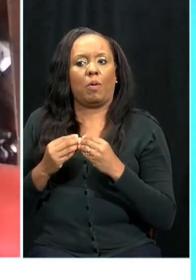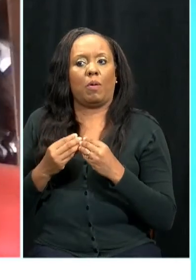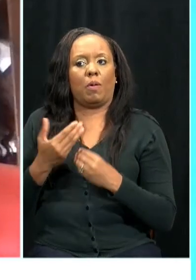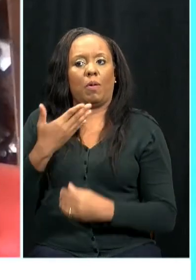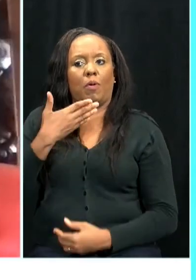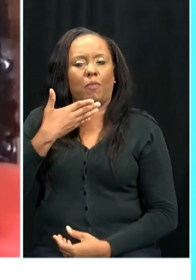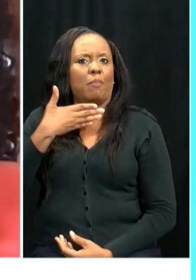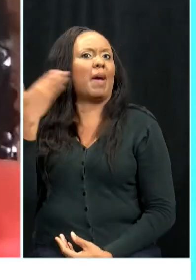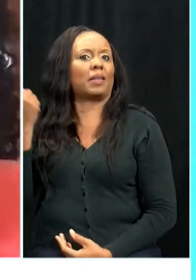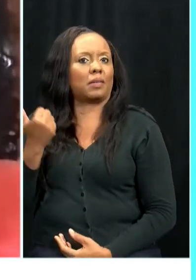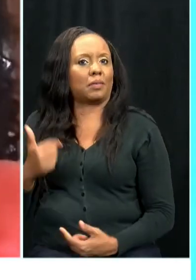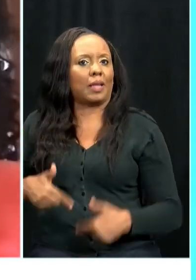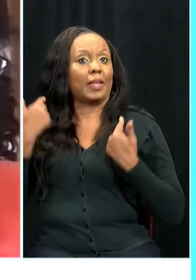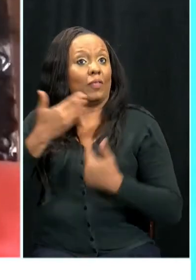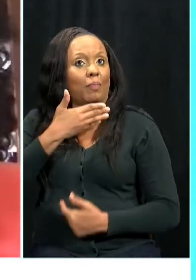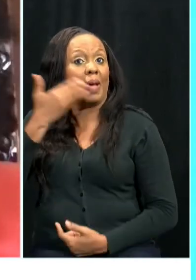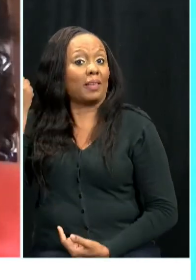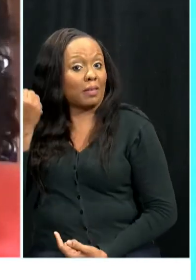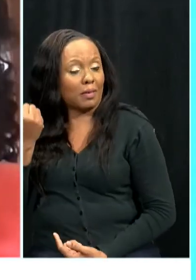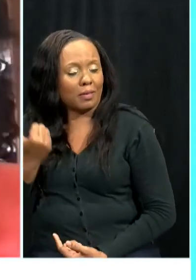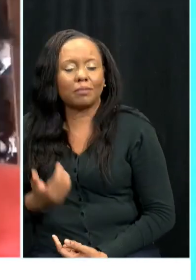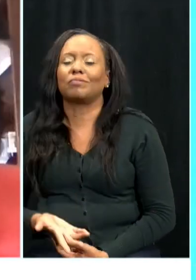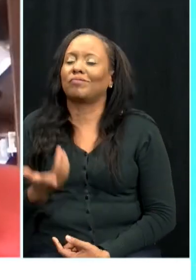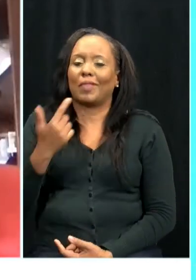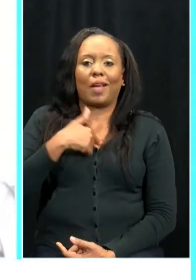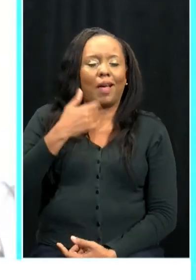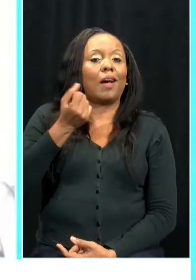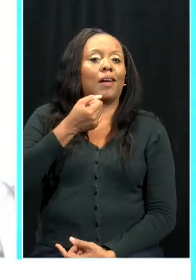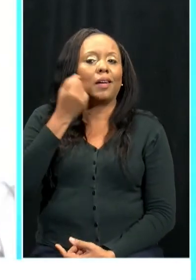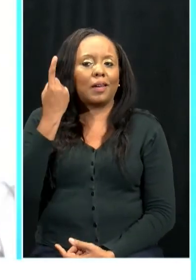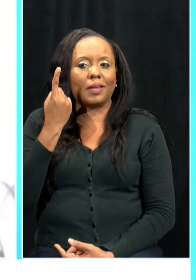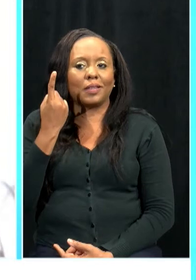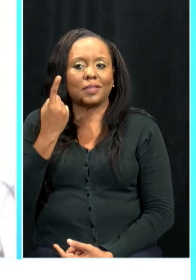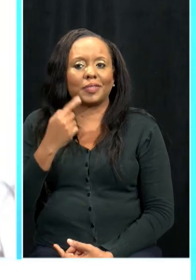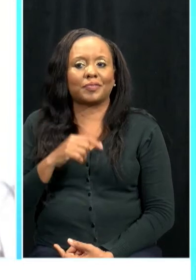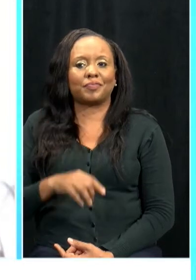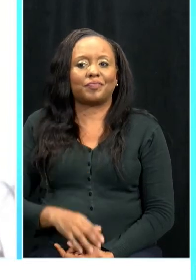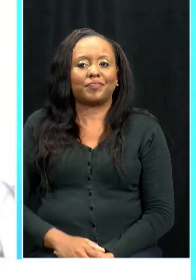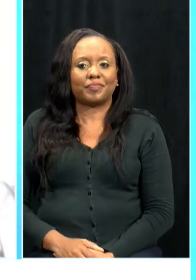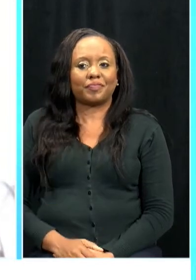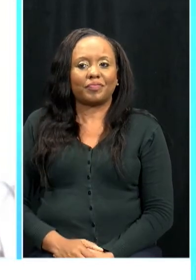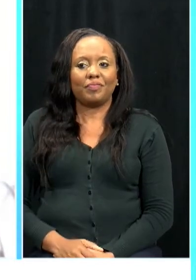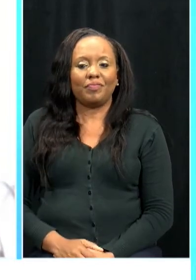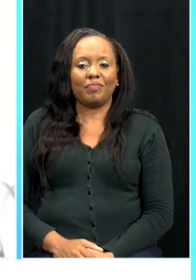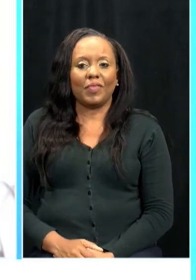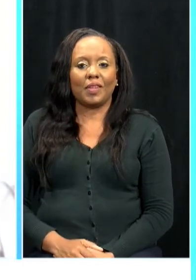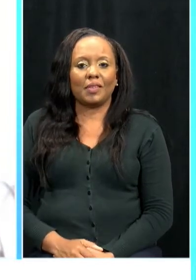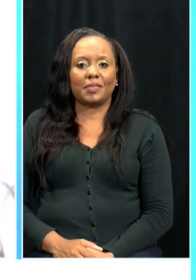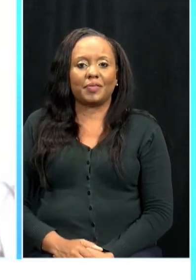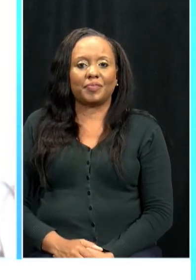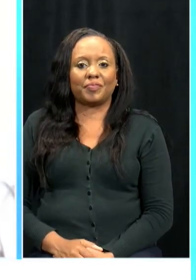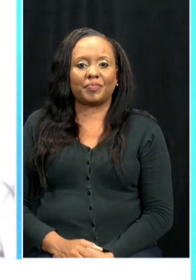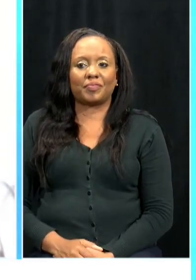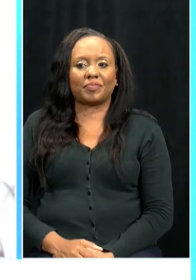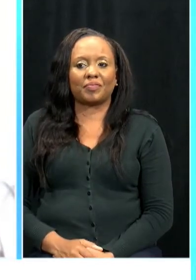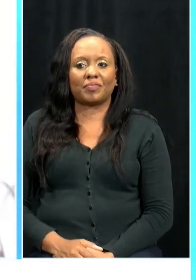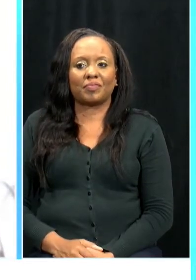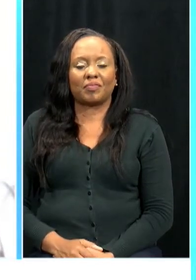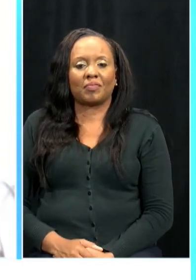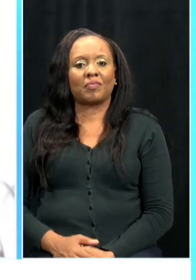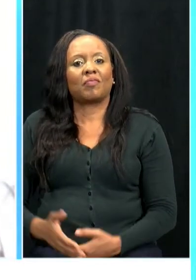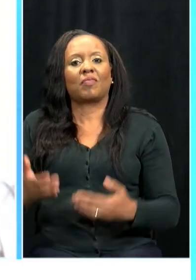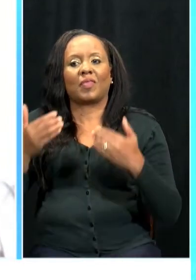properly. I understand what you're asking, but as I said, we will speak to specific concerns